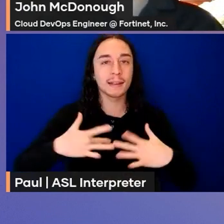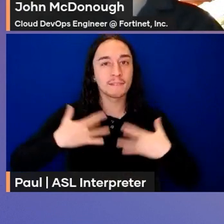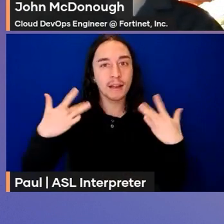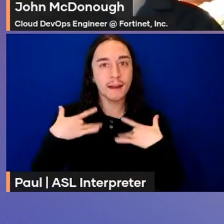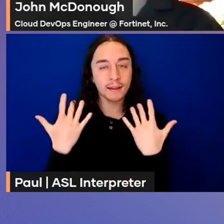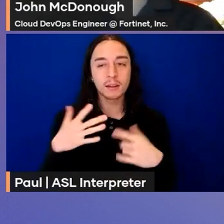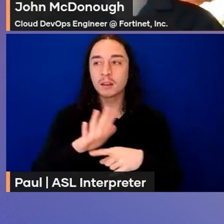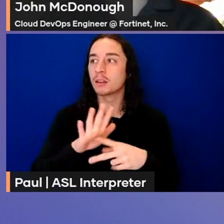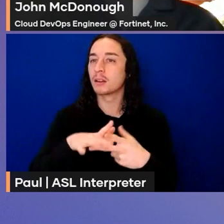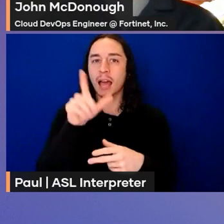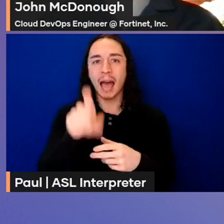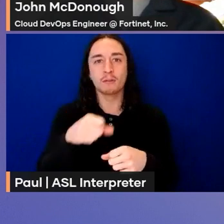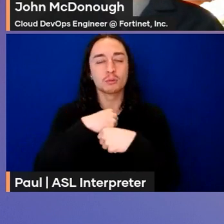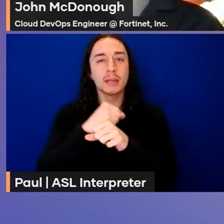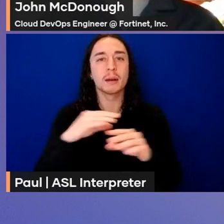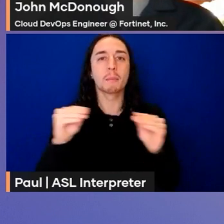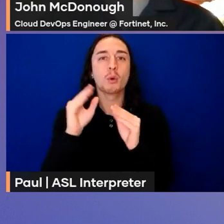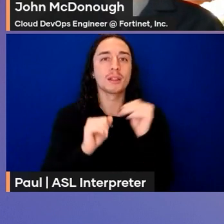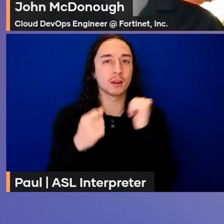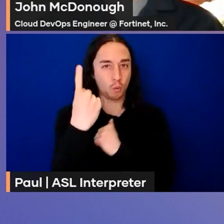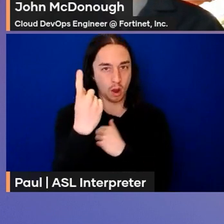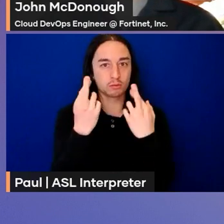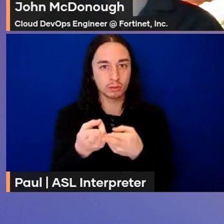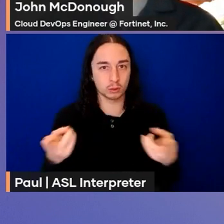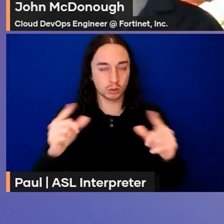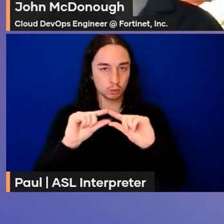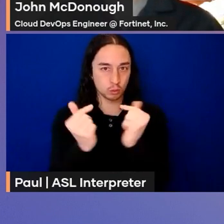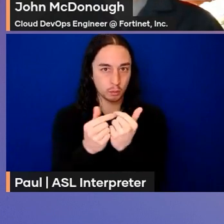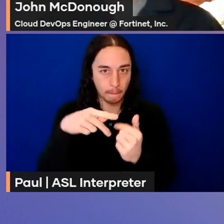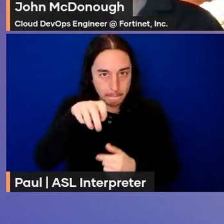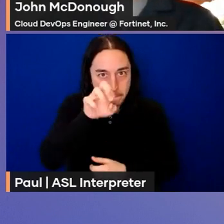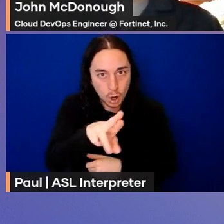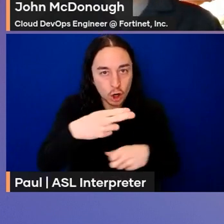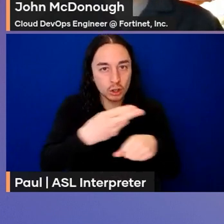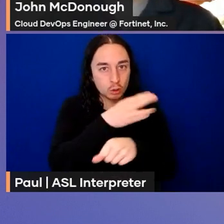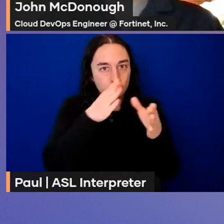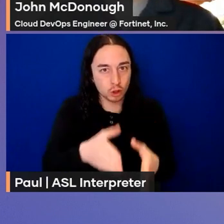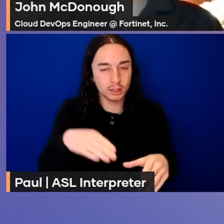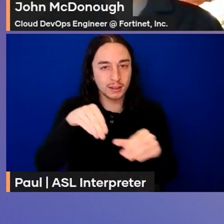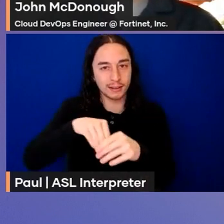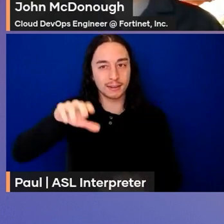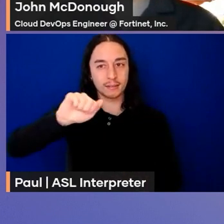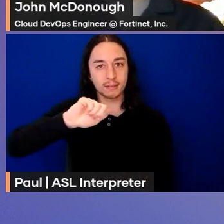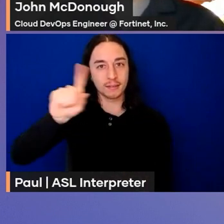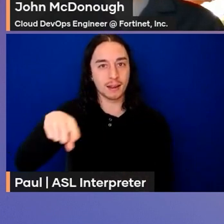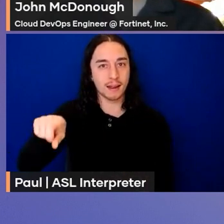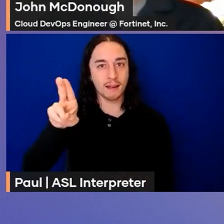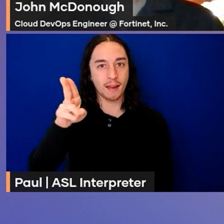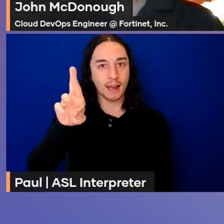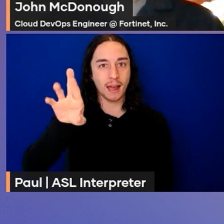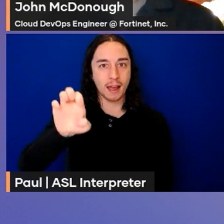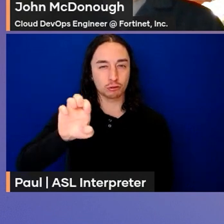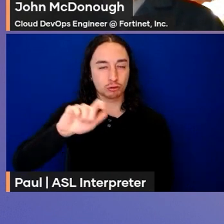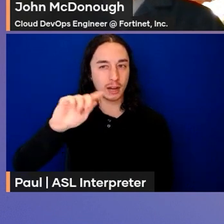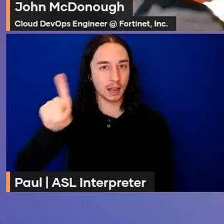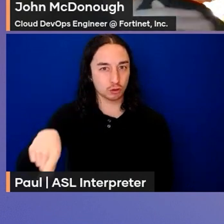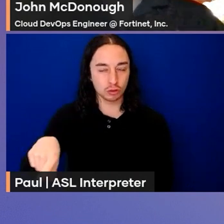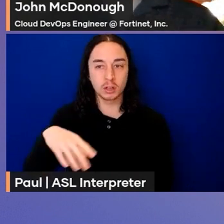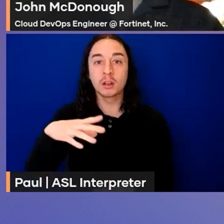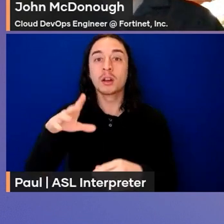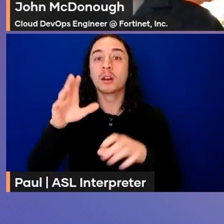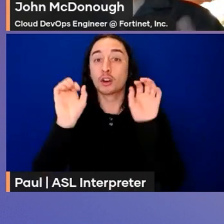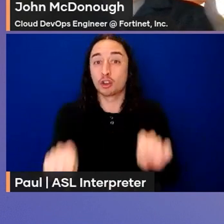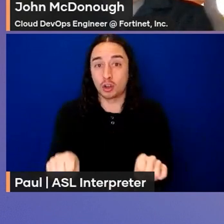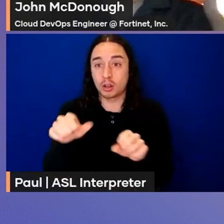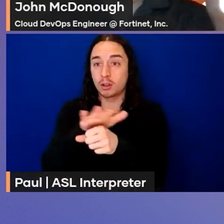one resource group per user in Azure. Now I could, in my locals file, list this